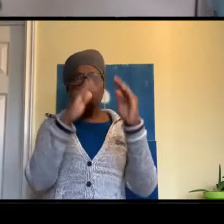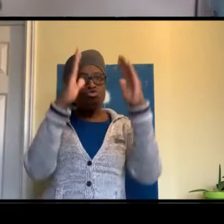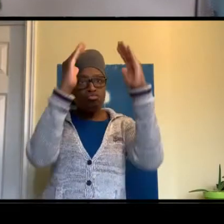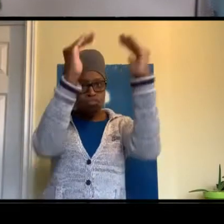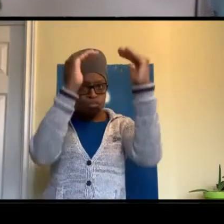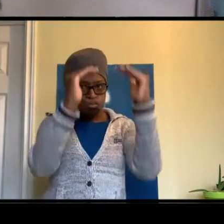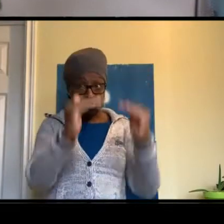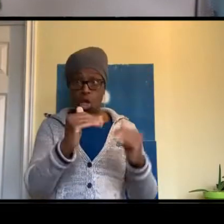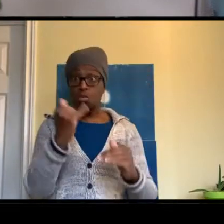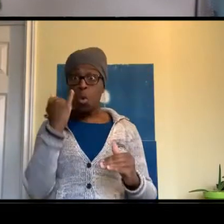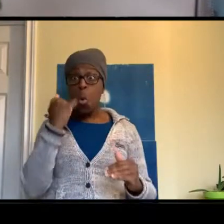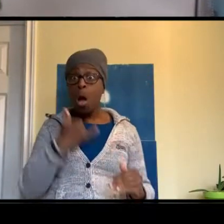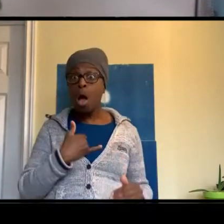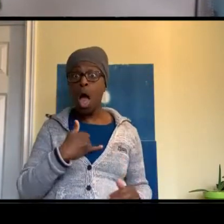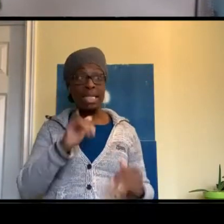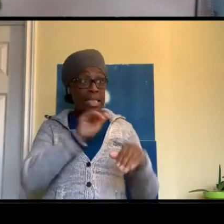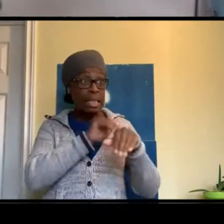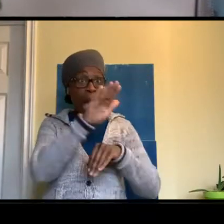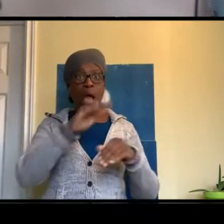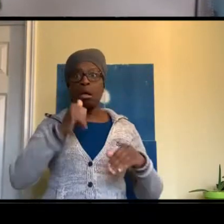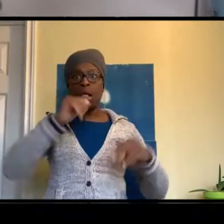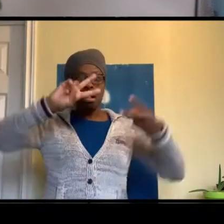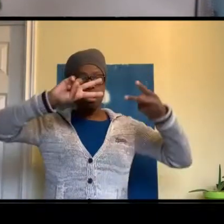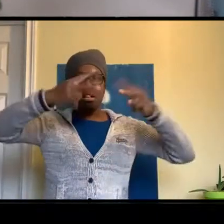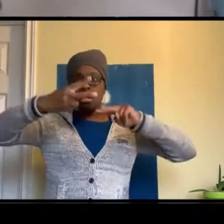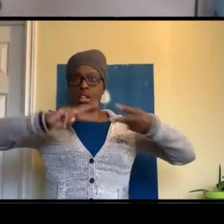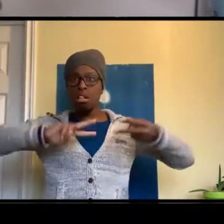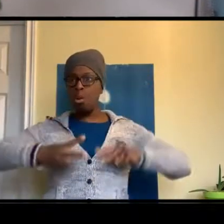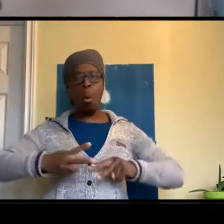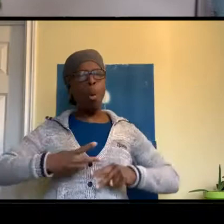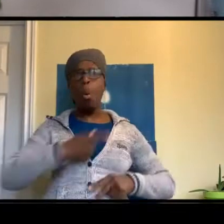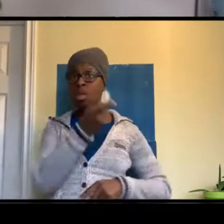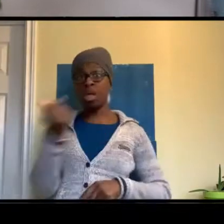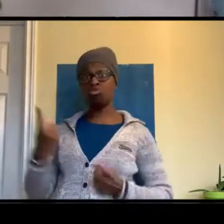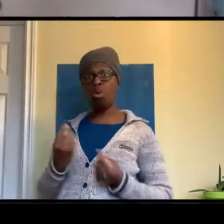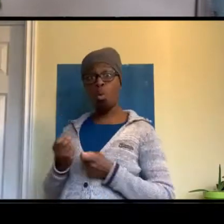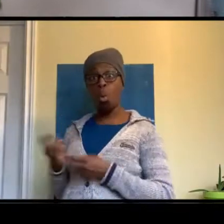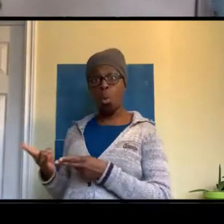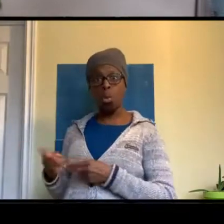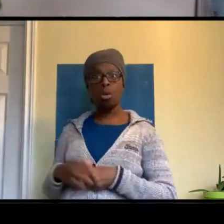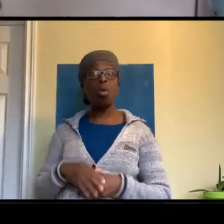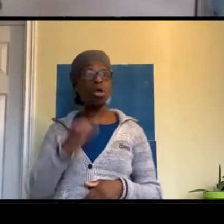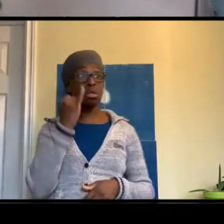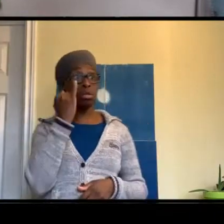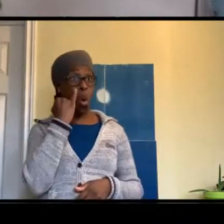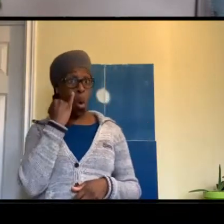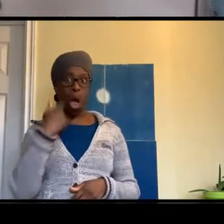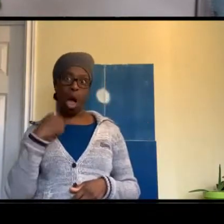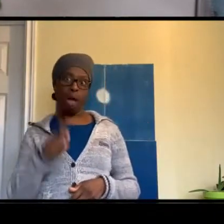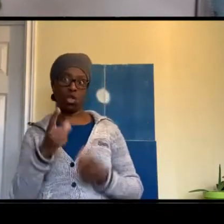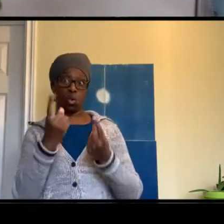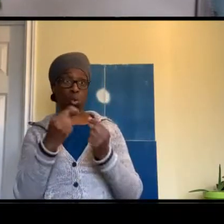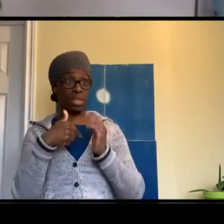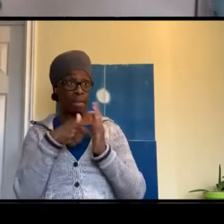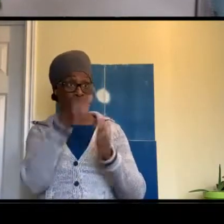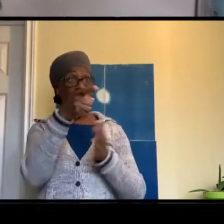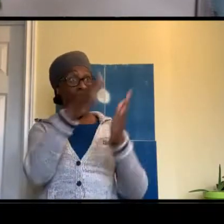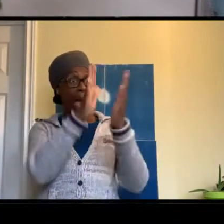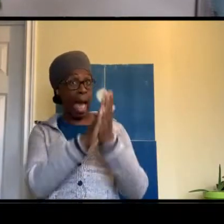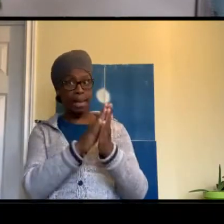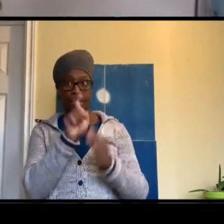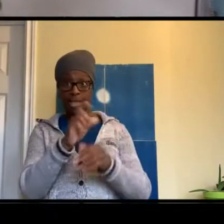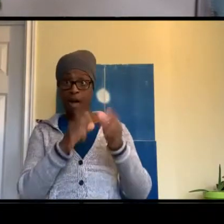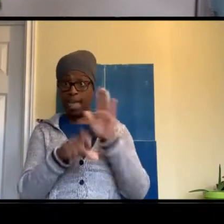disqualified if you send in a PNG instead of a JPEG. I don't know if that's exactly true, but just they have